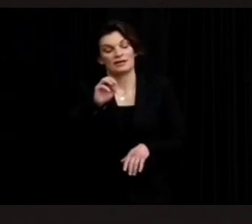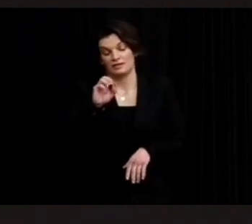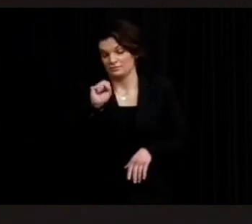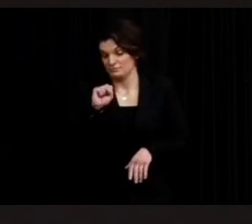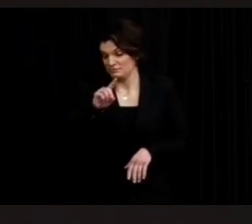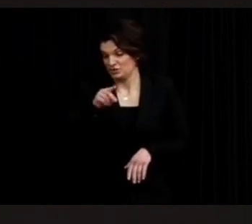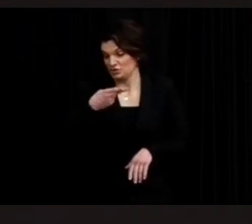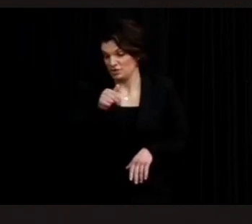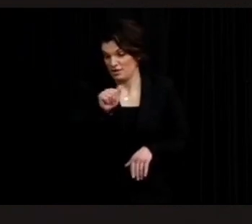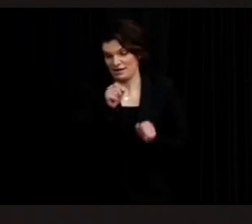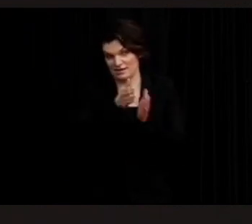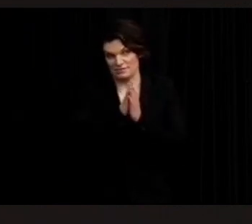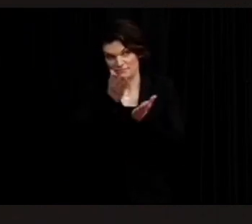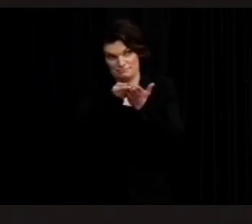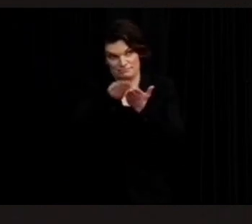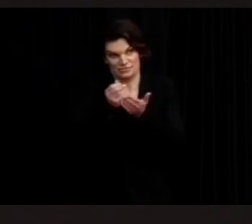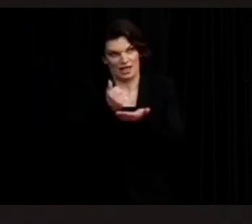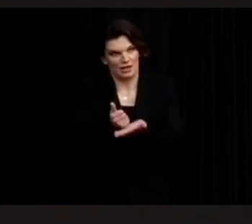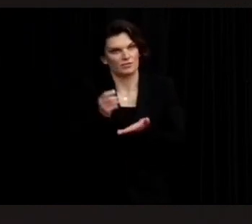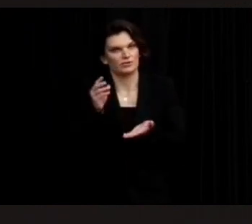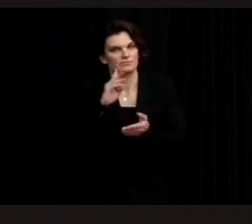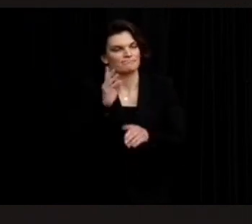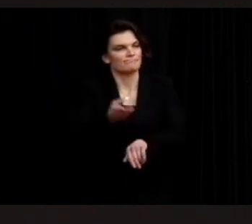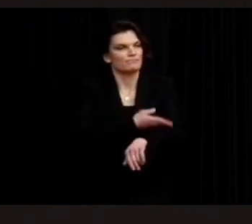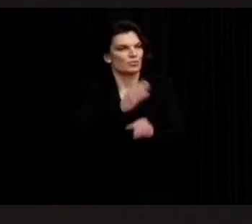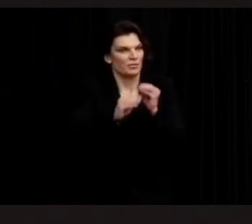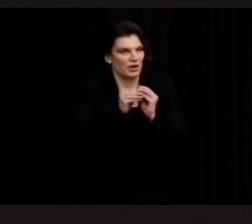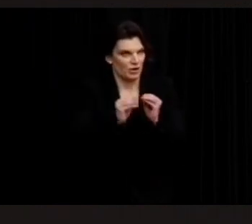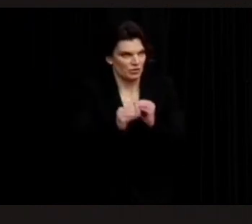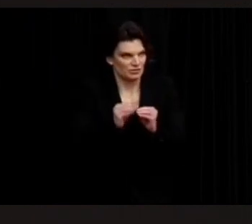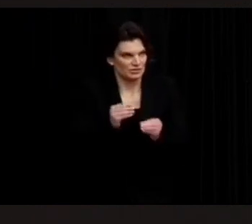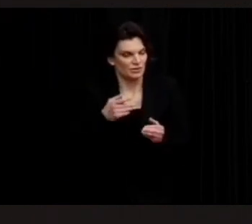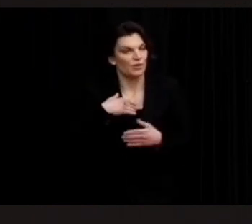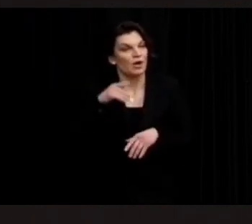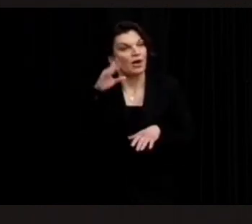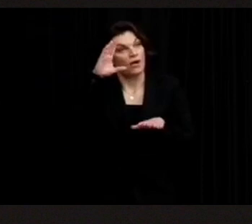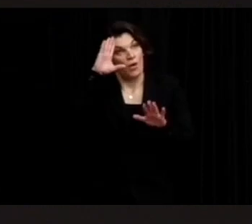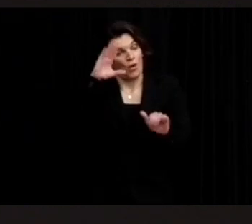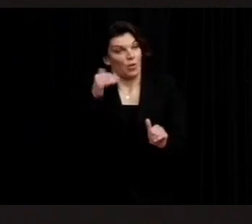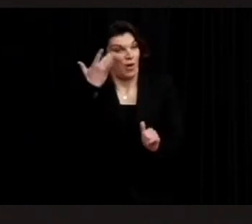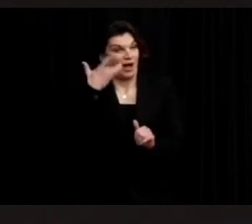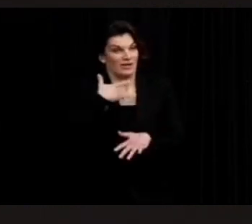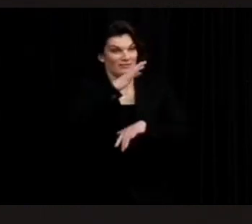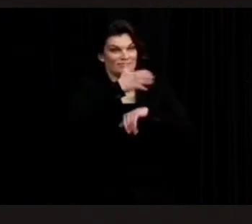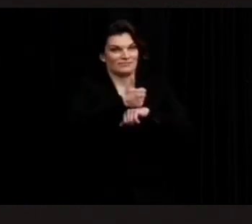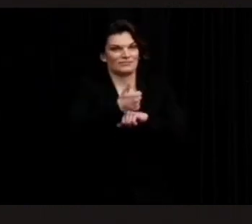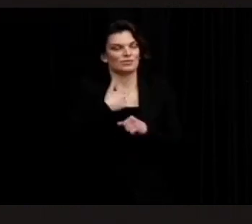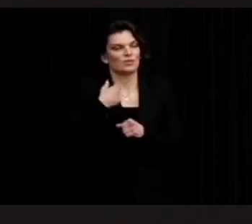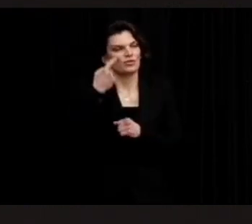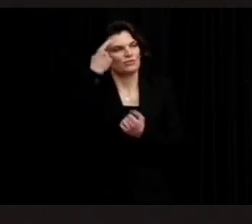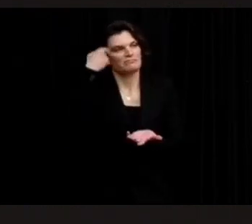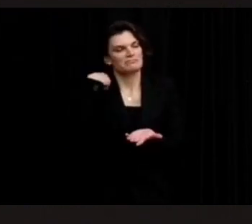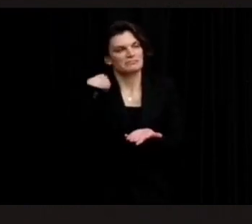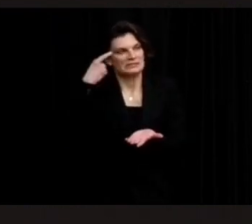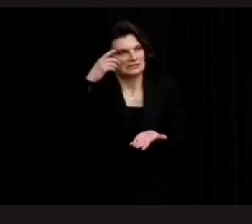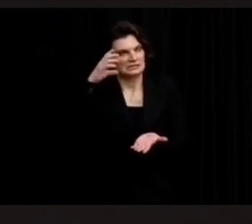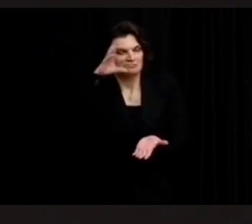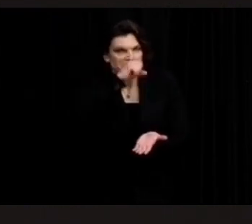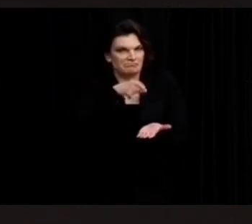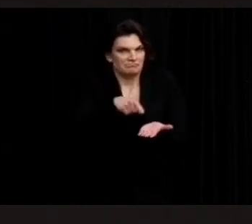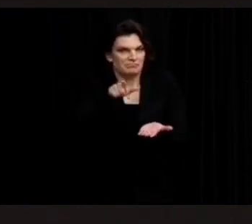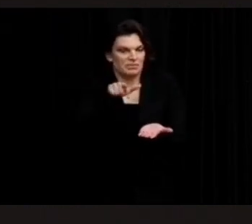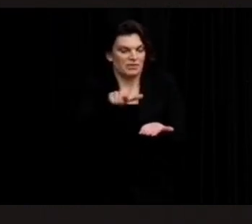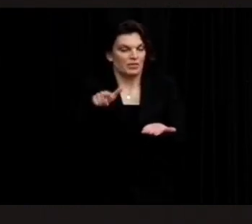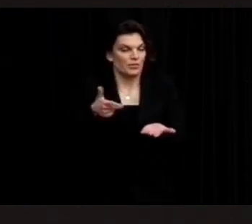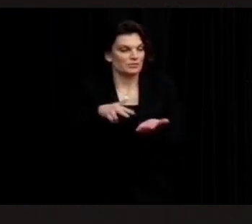to help assist them with repairs. Our hope was that it would lessen our landlords from pretty much